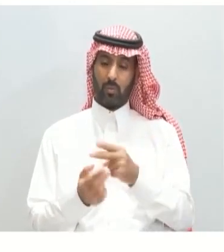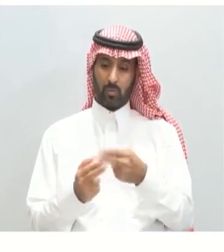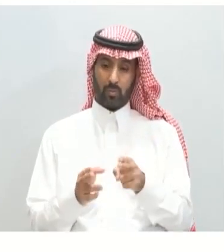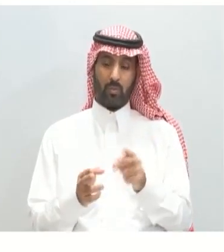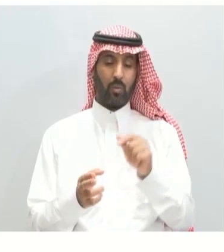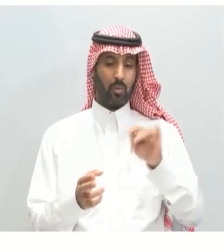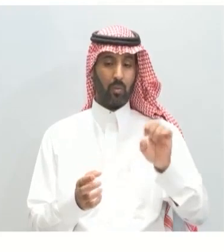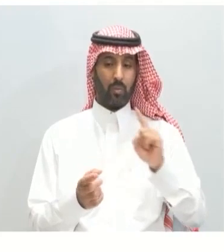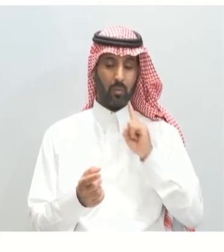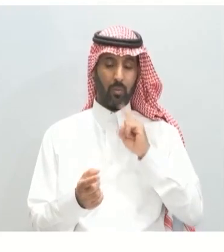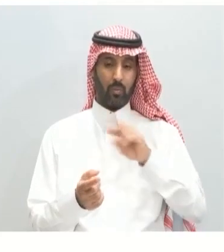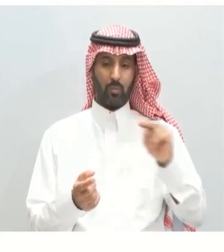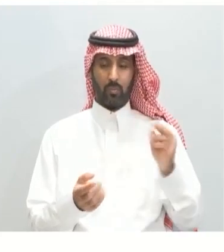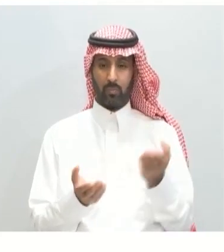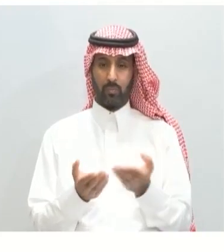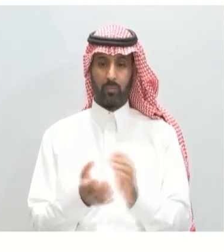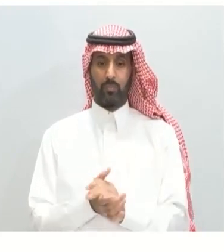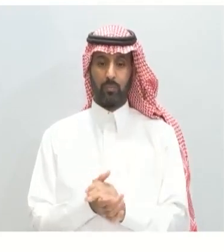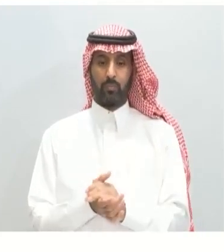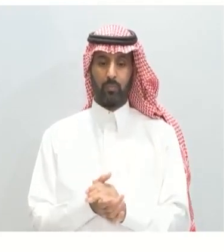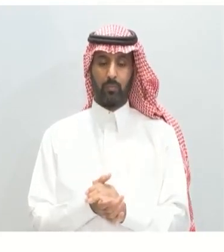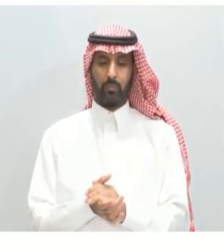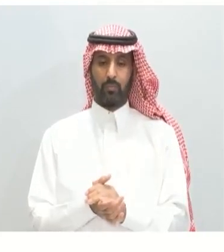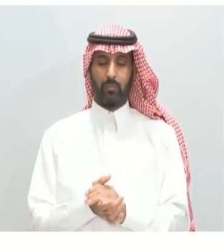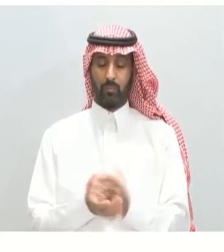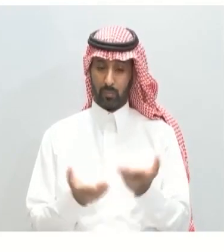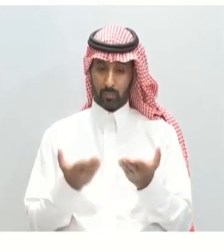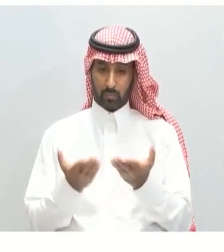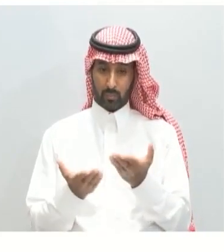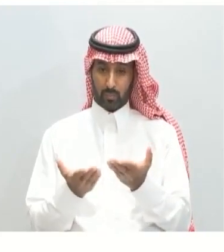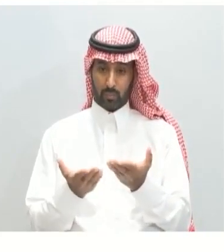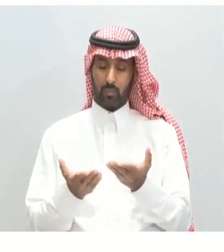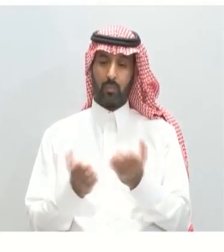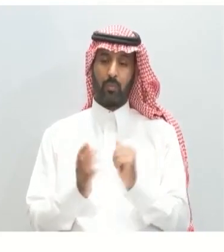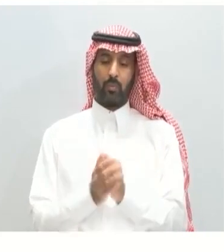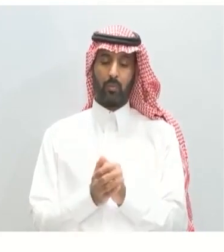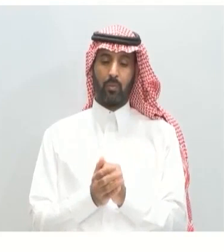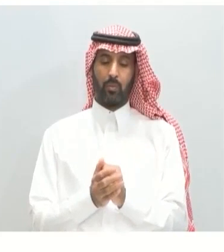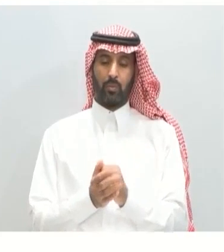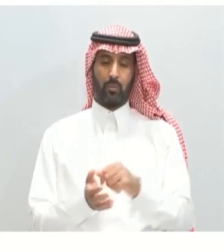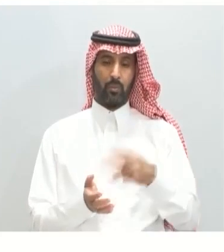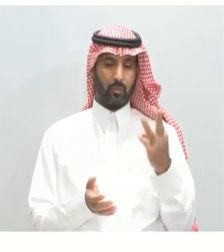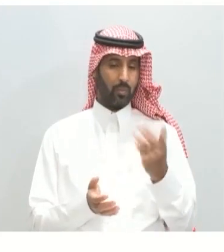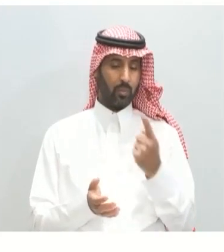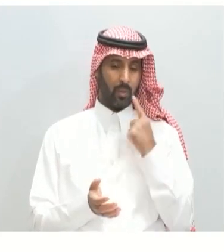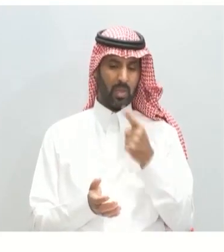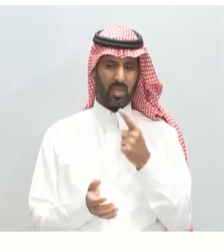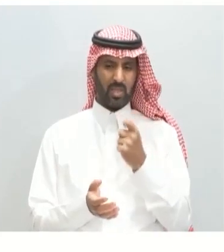three letters, E, Q, and U. Equivalent means equal. Number three,